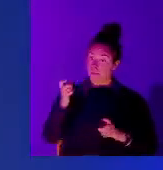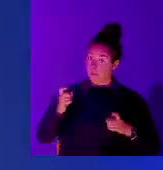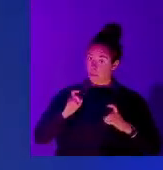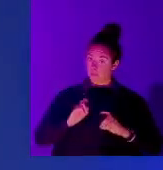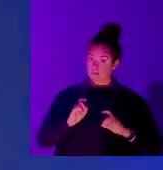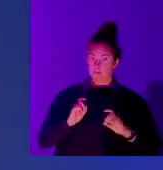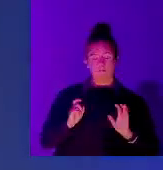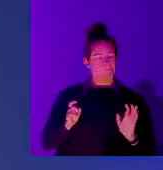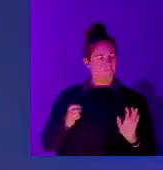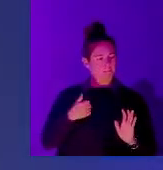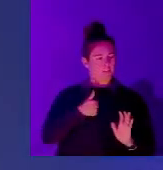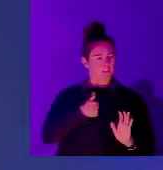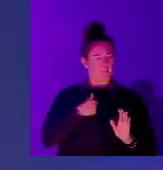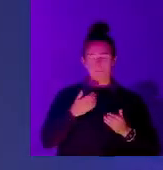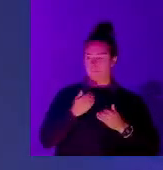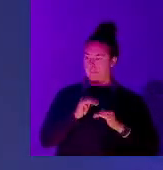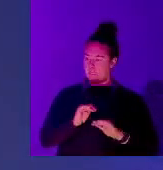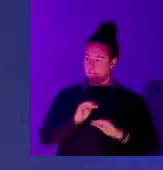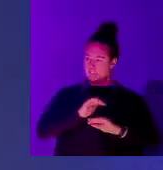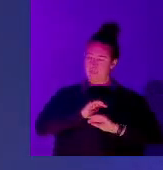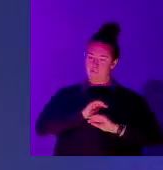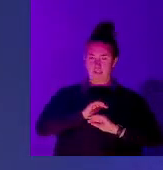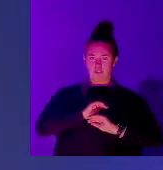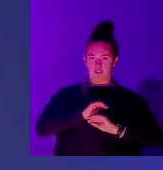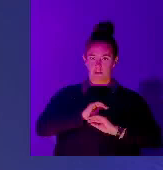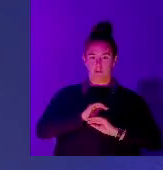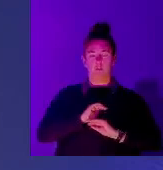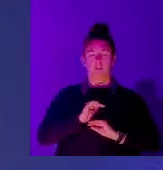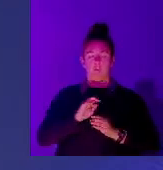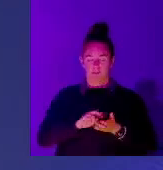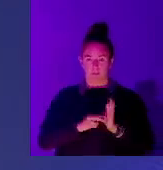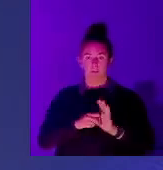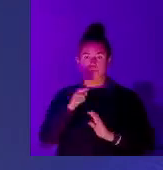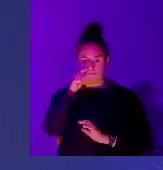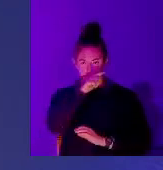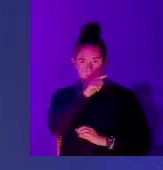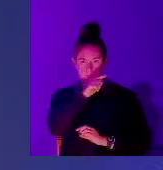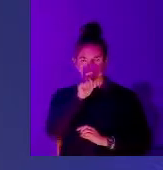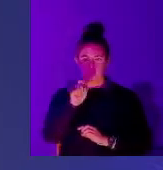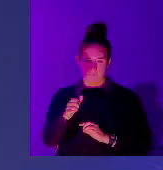is likely false and should be denied.